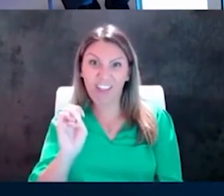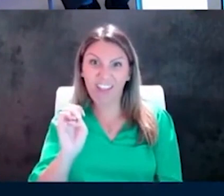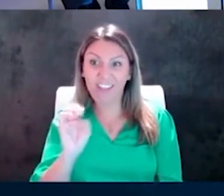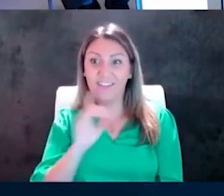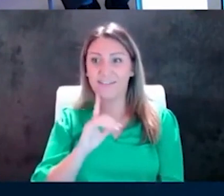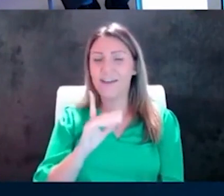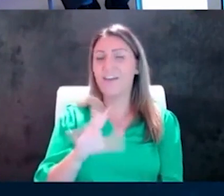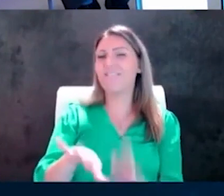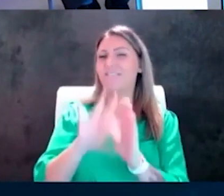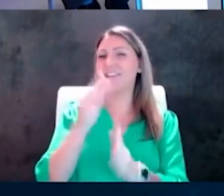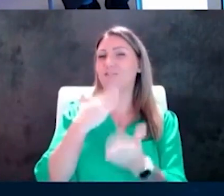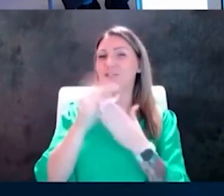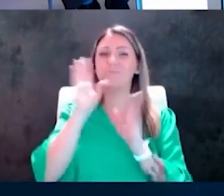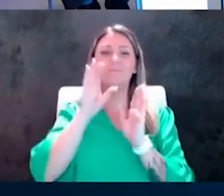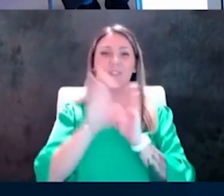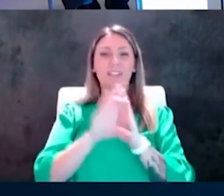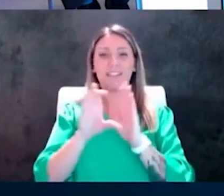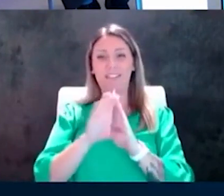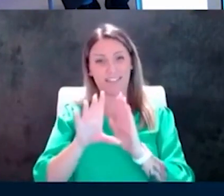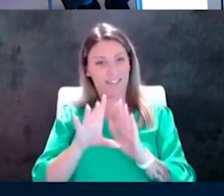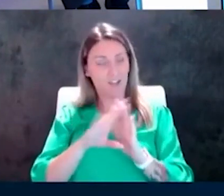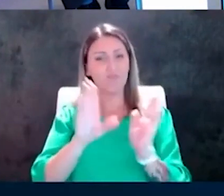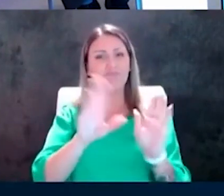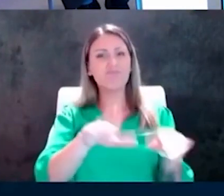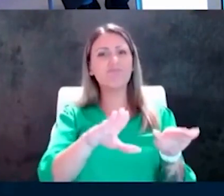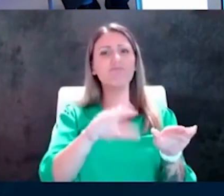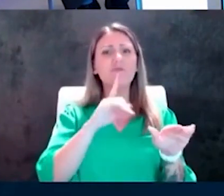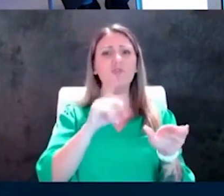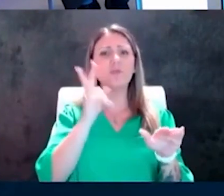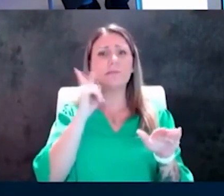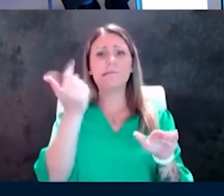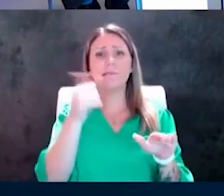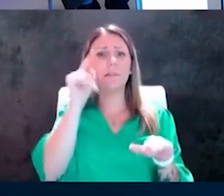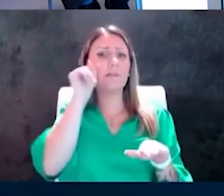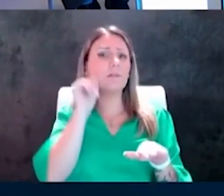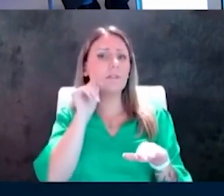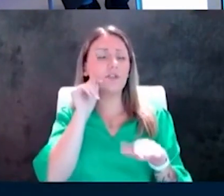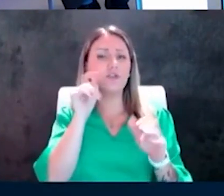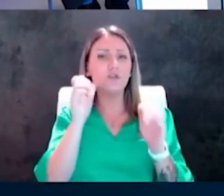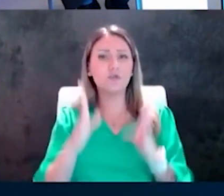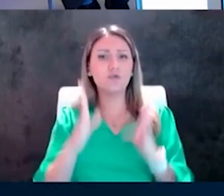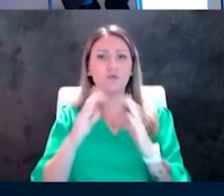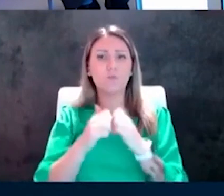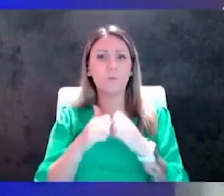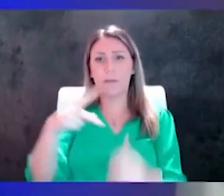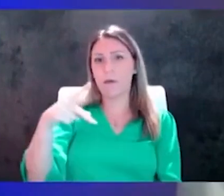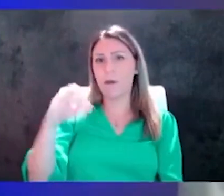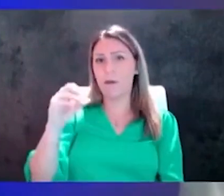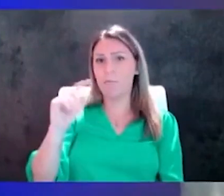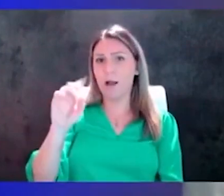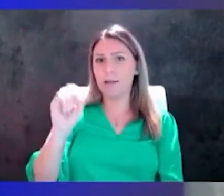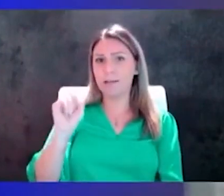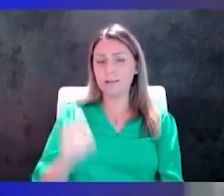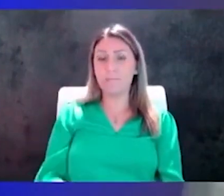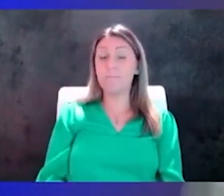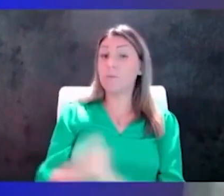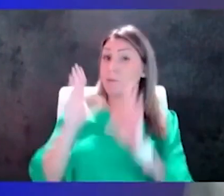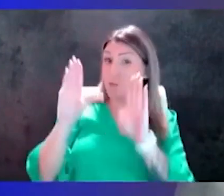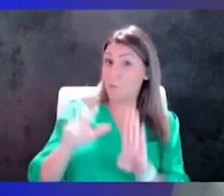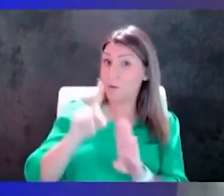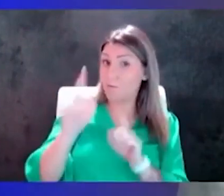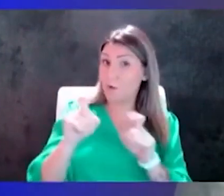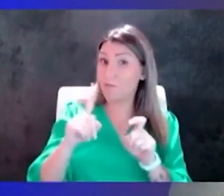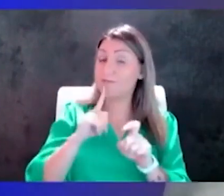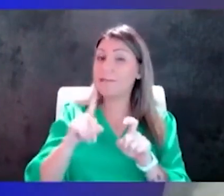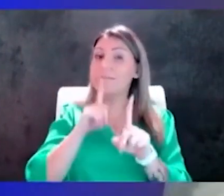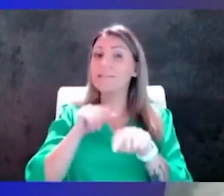Okay, so Dr. Comfort, Melissa wants to know, are you seeing any teenagers with POTS? Yeah, great question. So I think the answer to that is yes. So